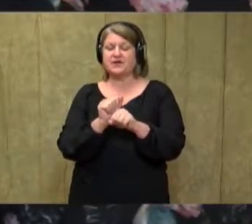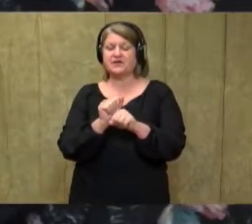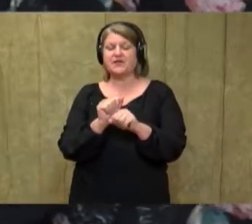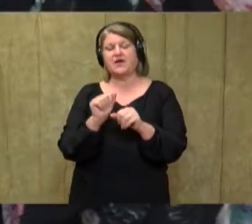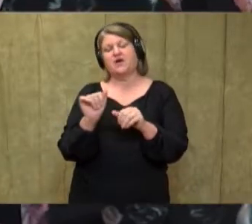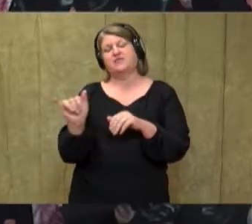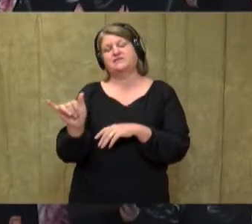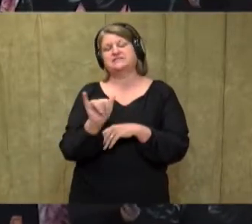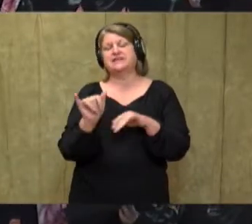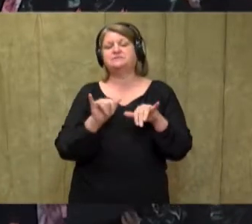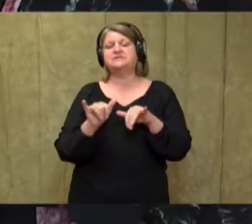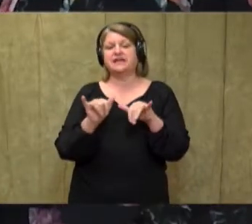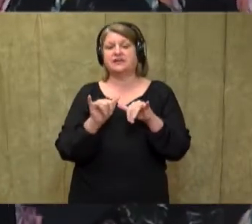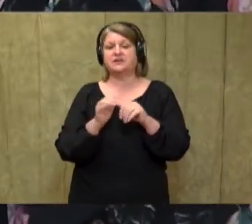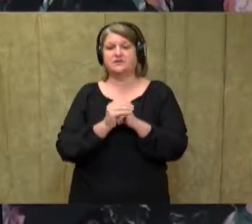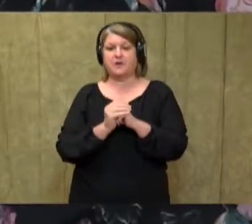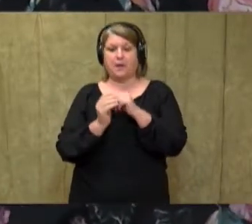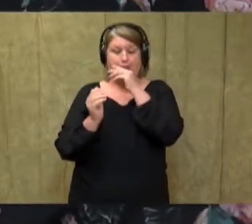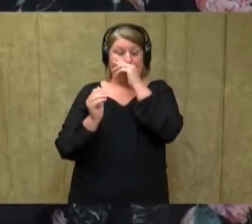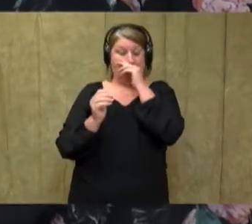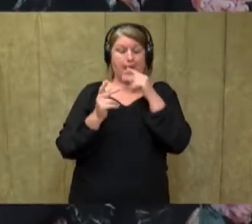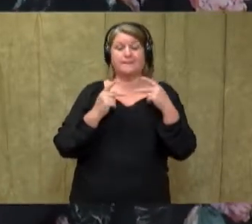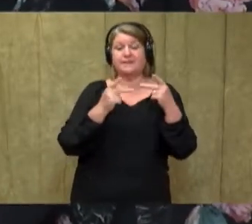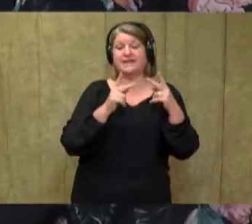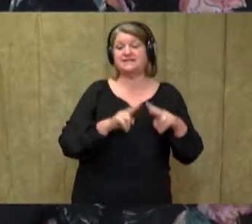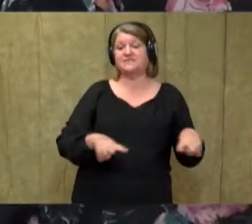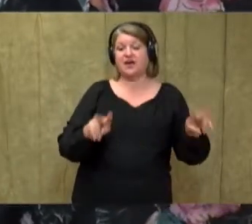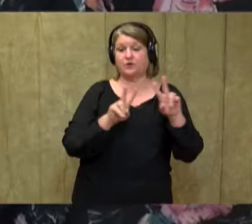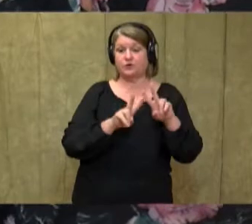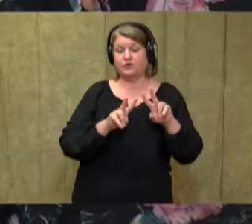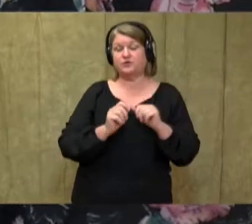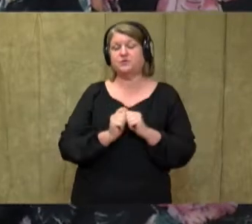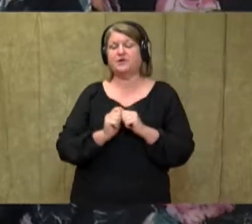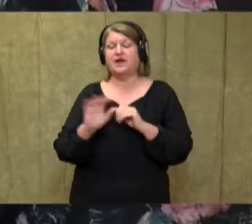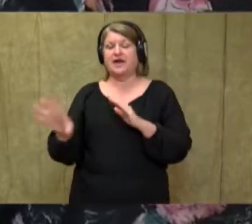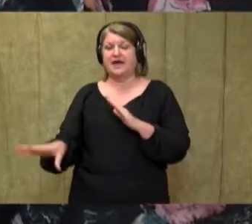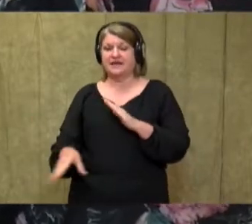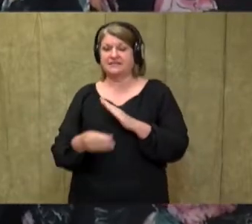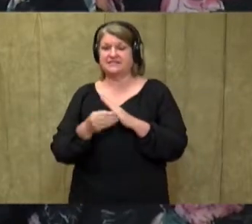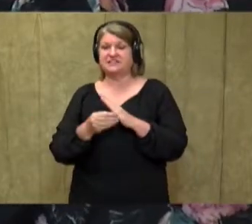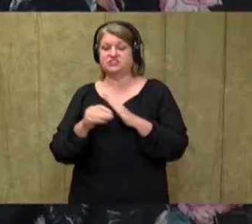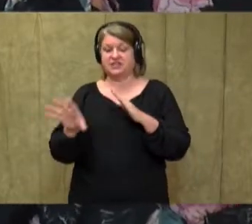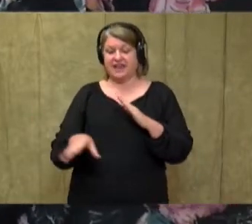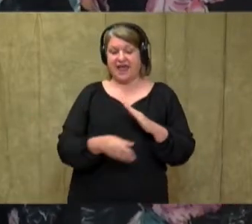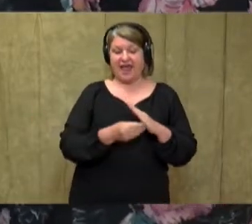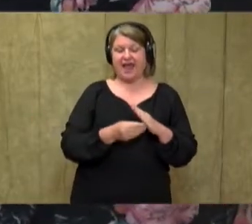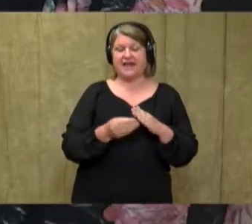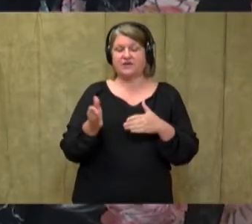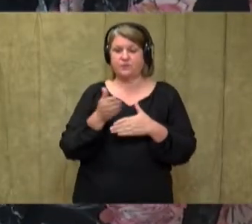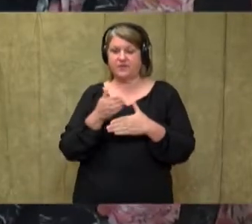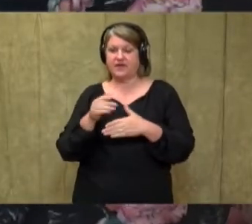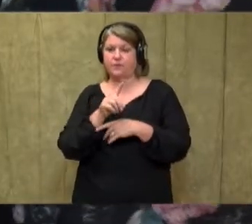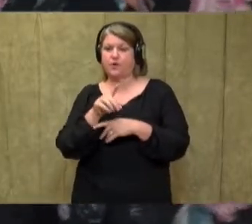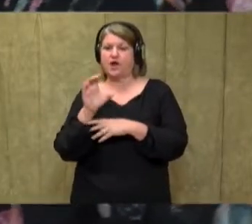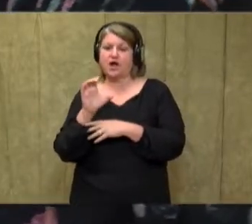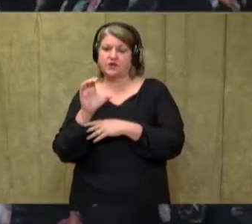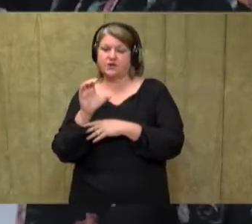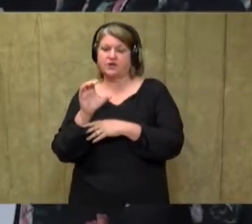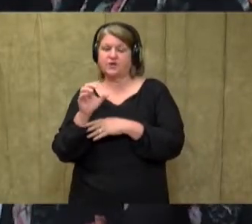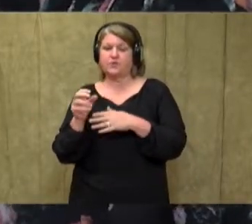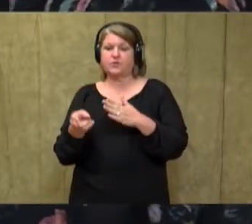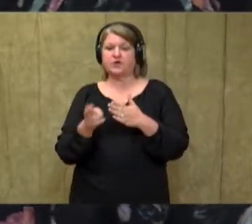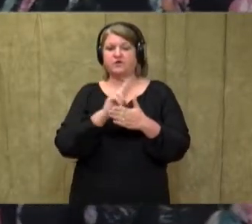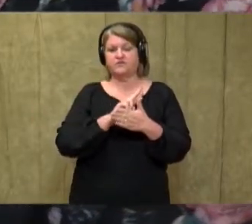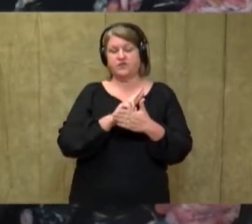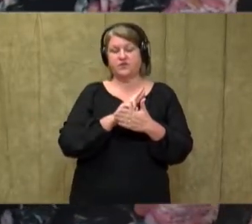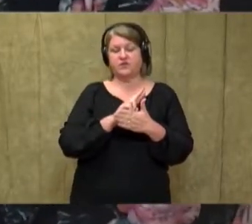standard, our place value, addition, and adding within 100. Let's go back over our vocabulary